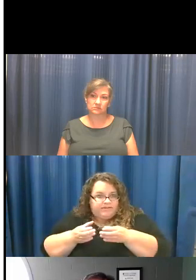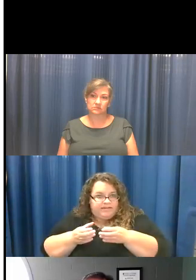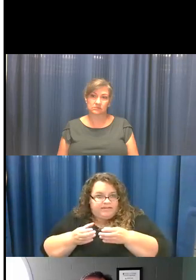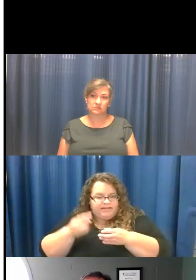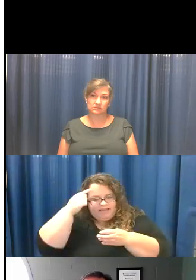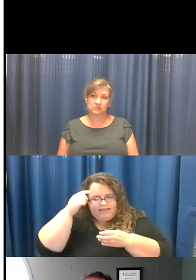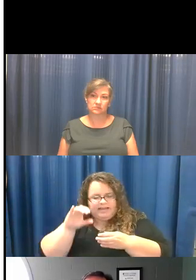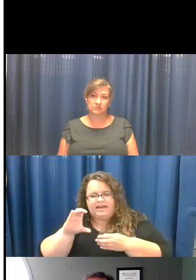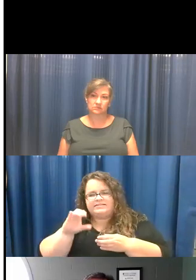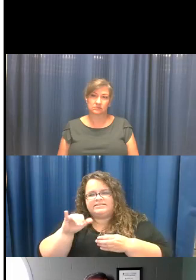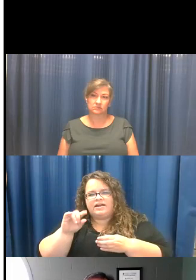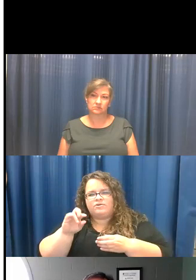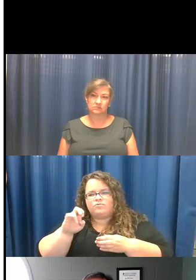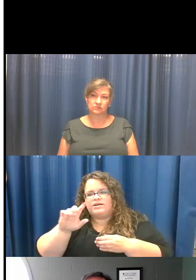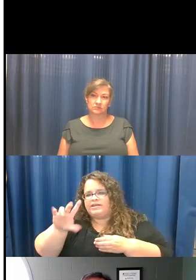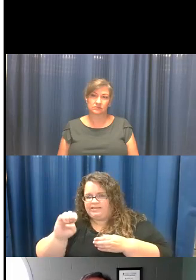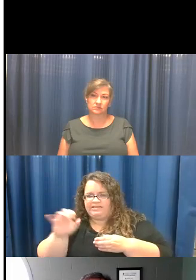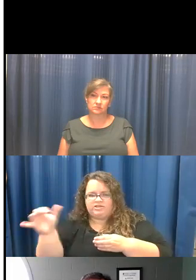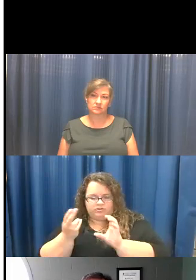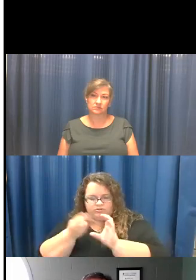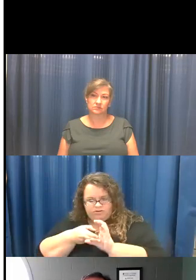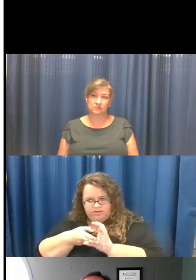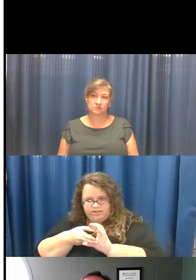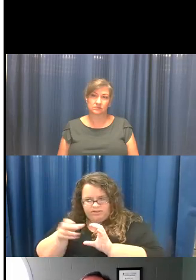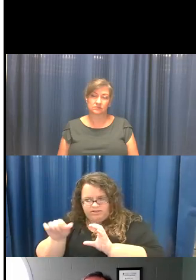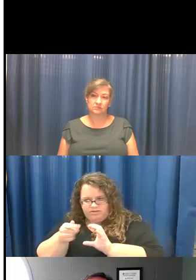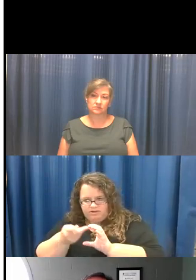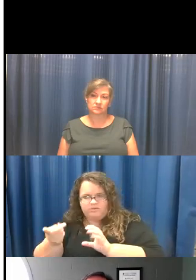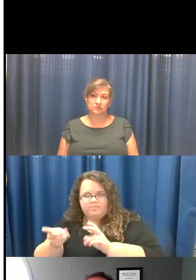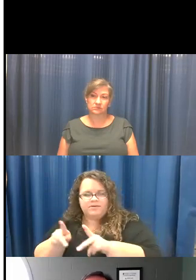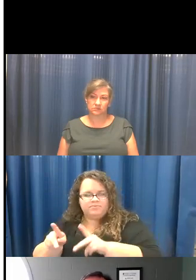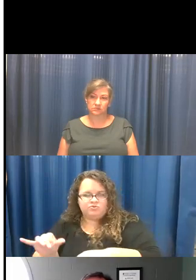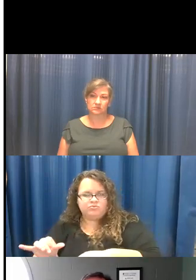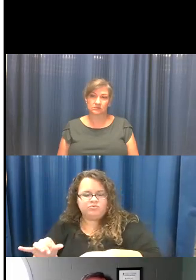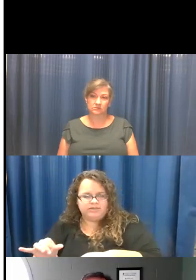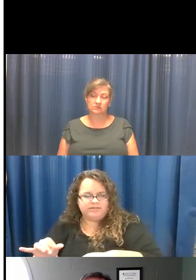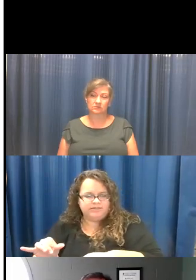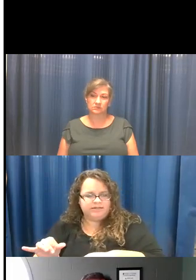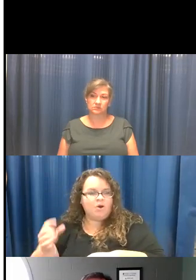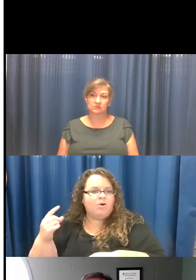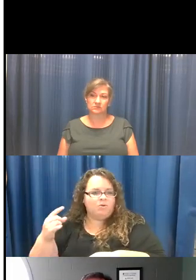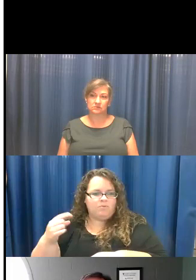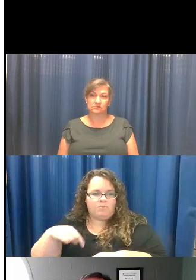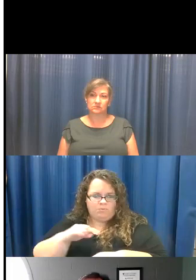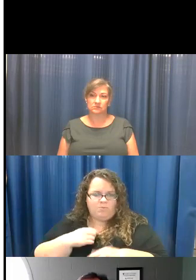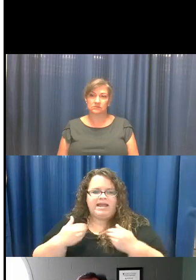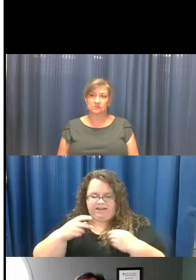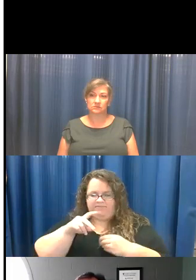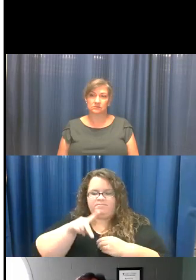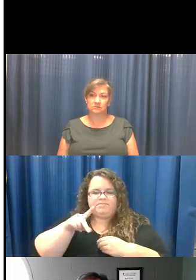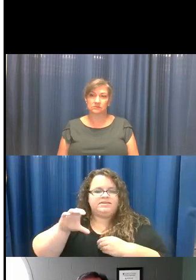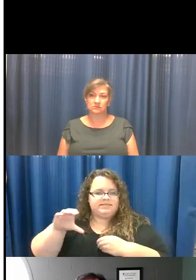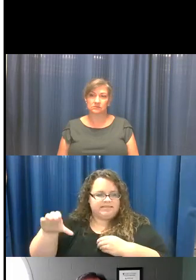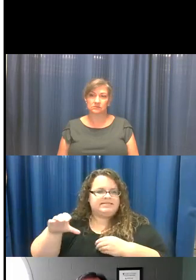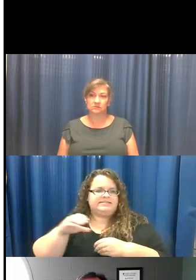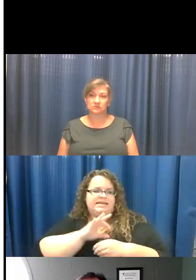committees. Deidre Schoolcraft is. I think there are others, but we are very well represented in the process, and